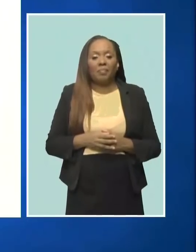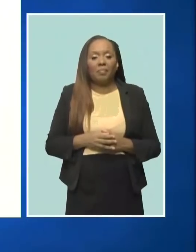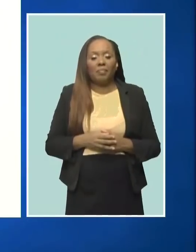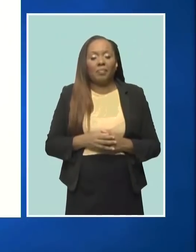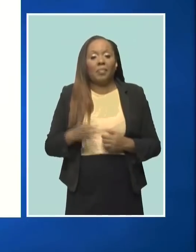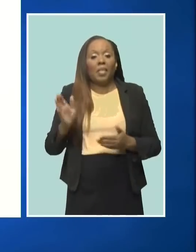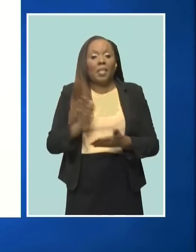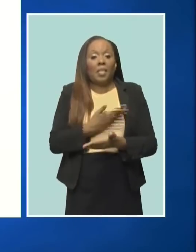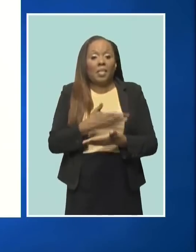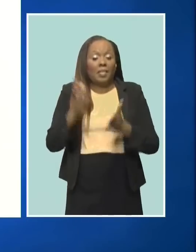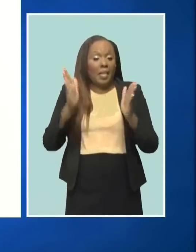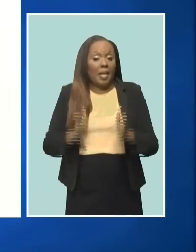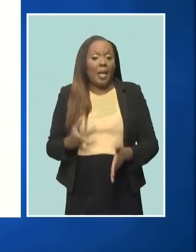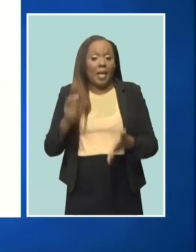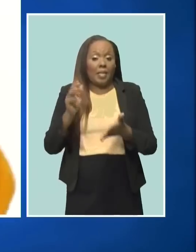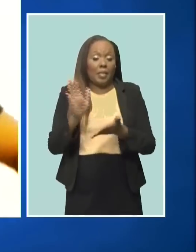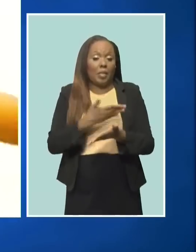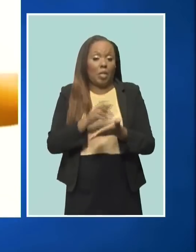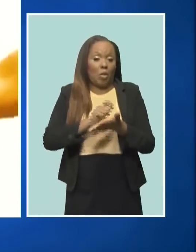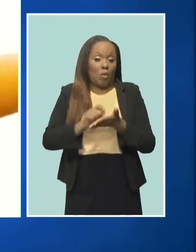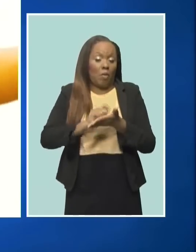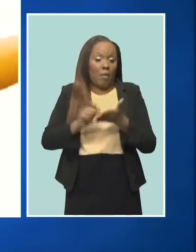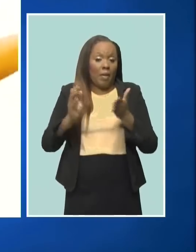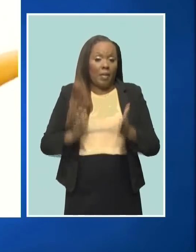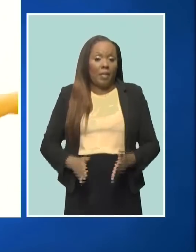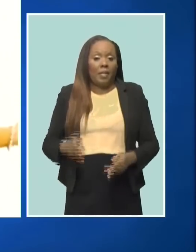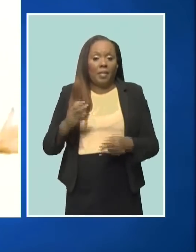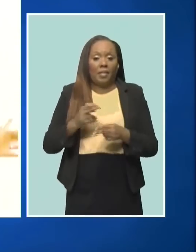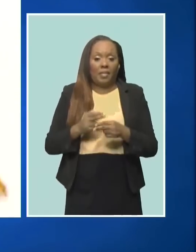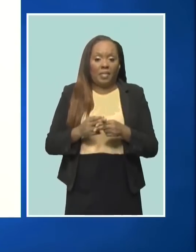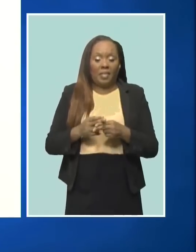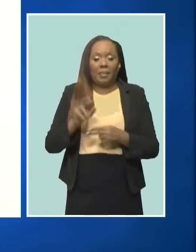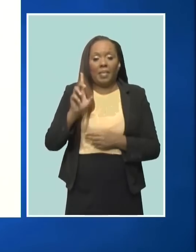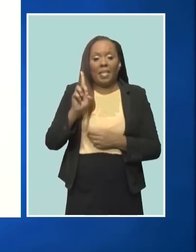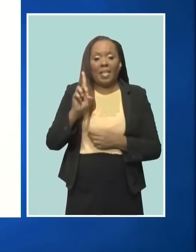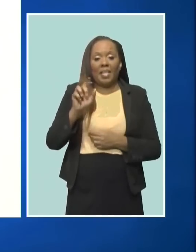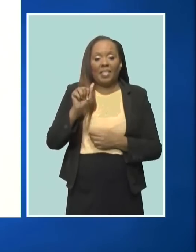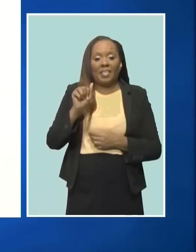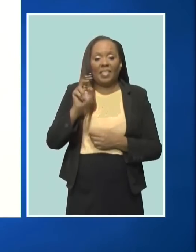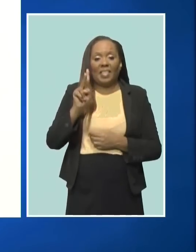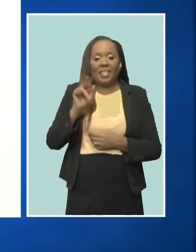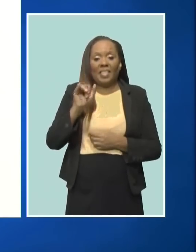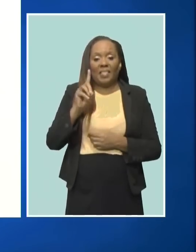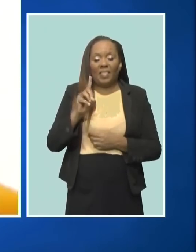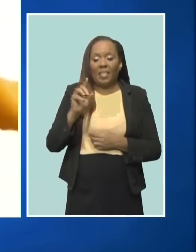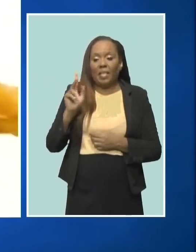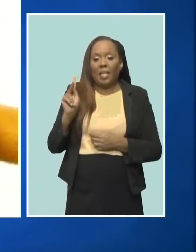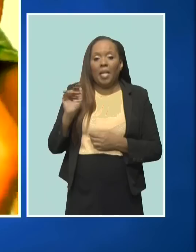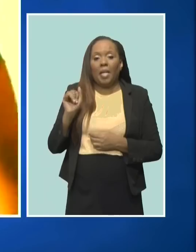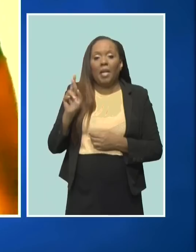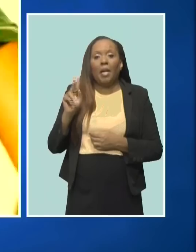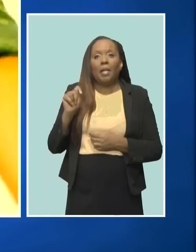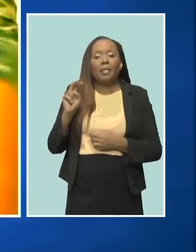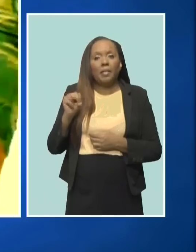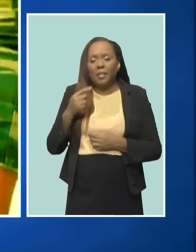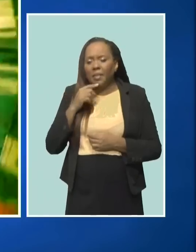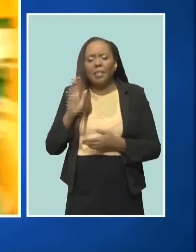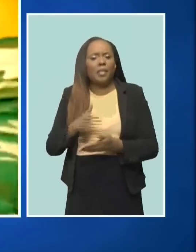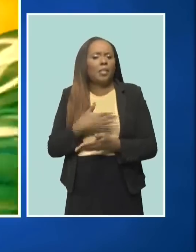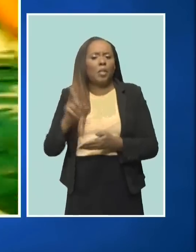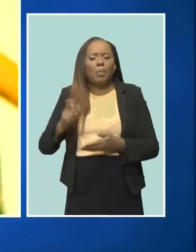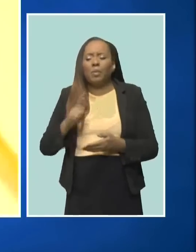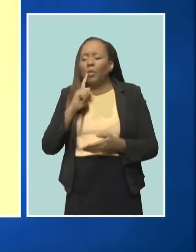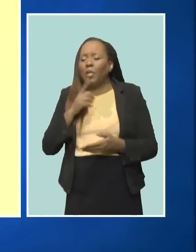Veteran singer and songwriter David Curtin says while songwriters need to create songs that are catchy, emotive, or